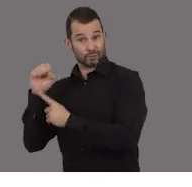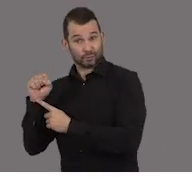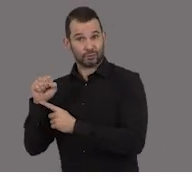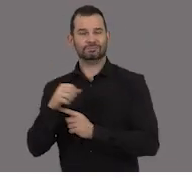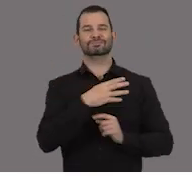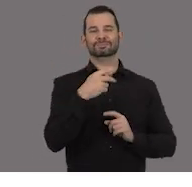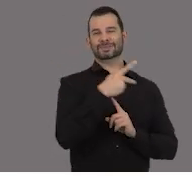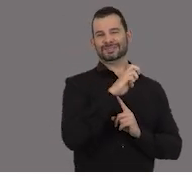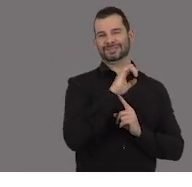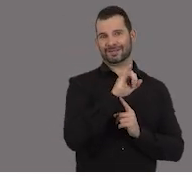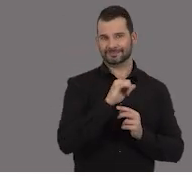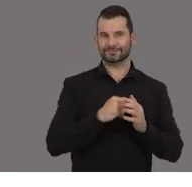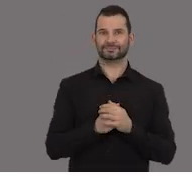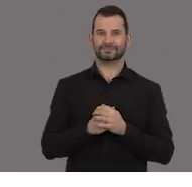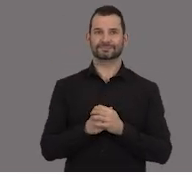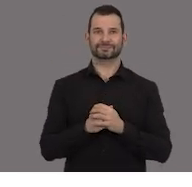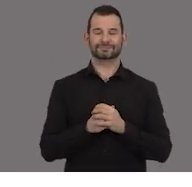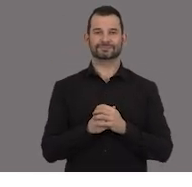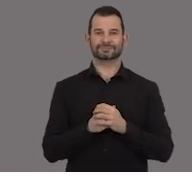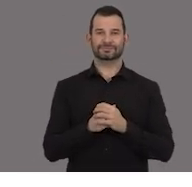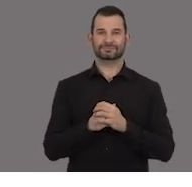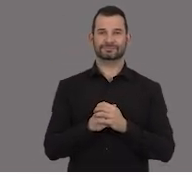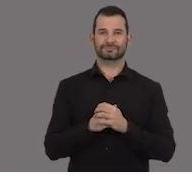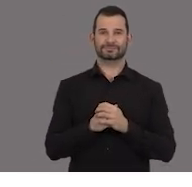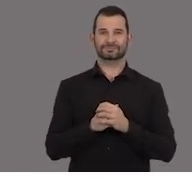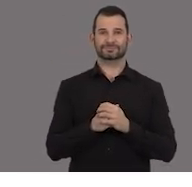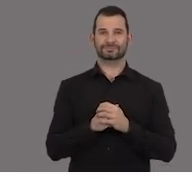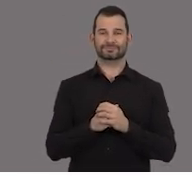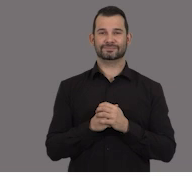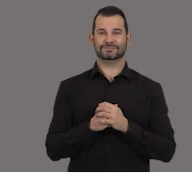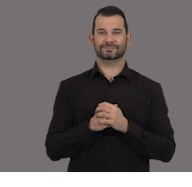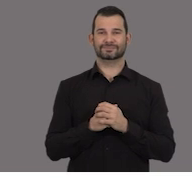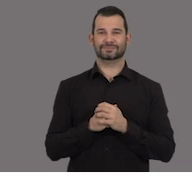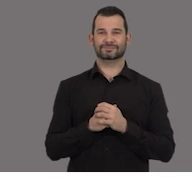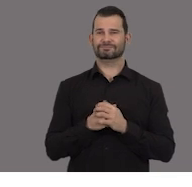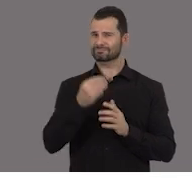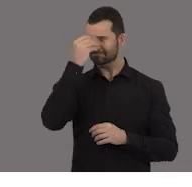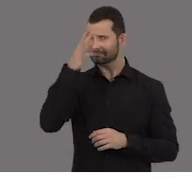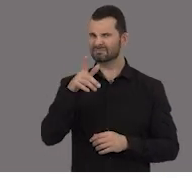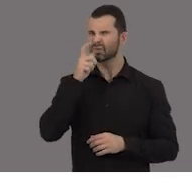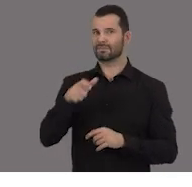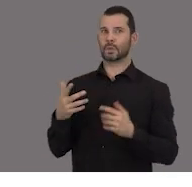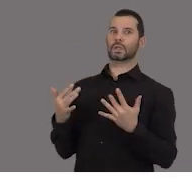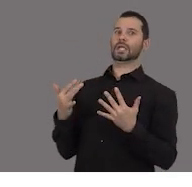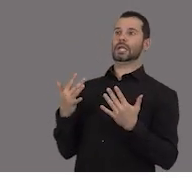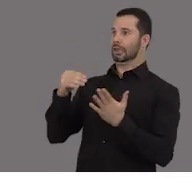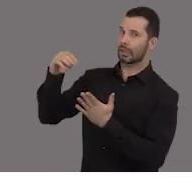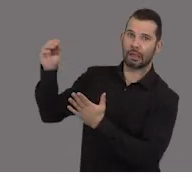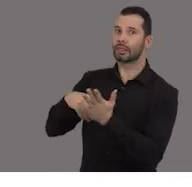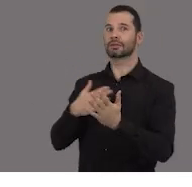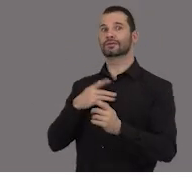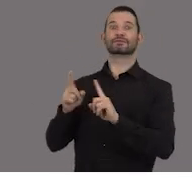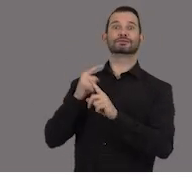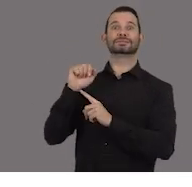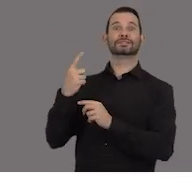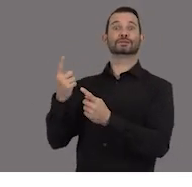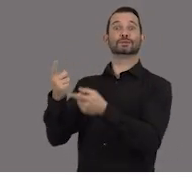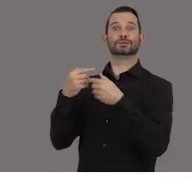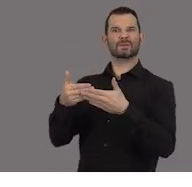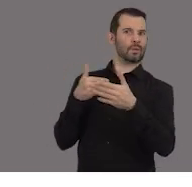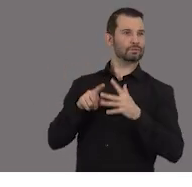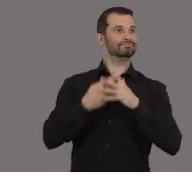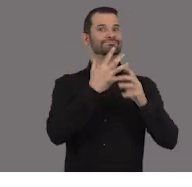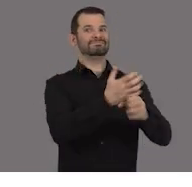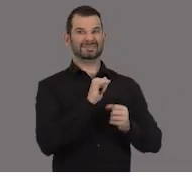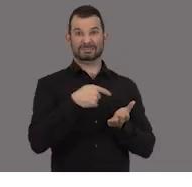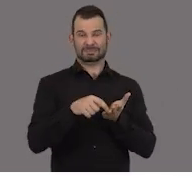New Brunswick, Newfoundland and Labrador, Nova Scotia, and Prince Edward Island. You don't need